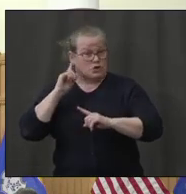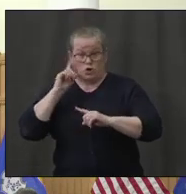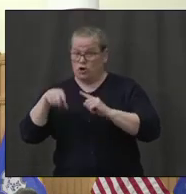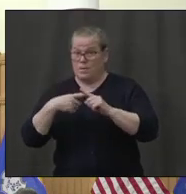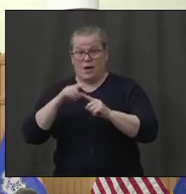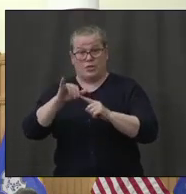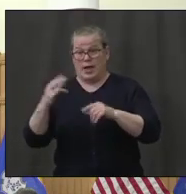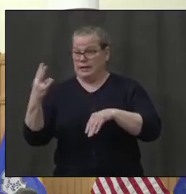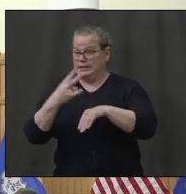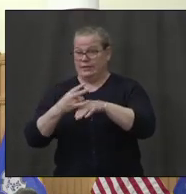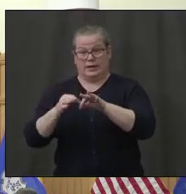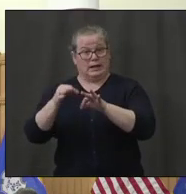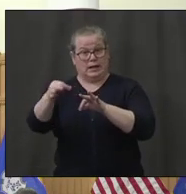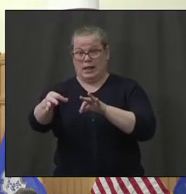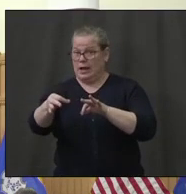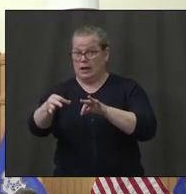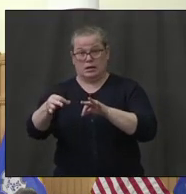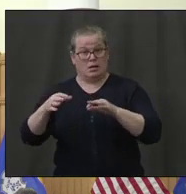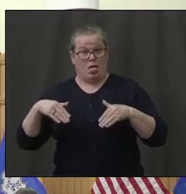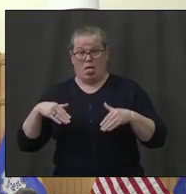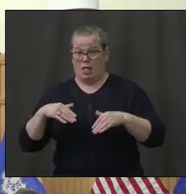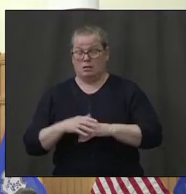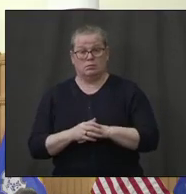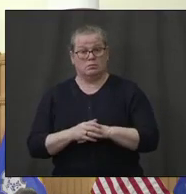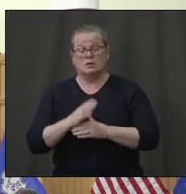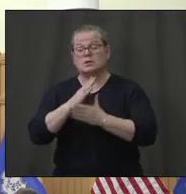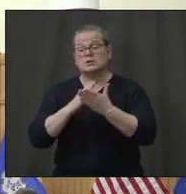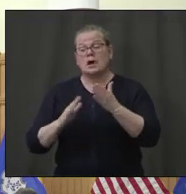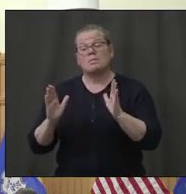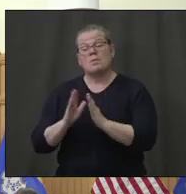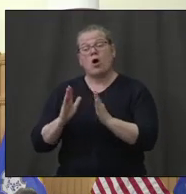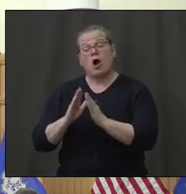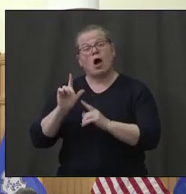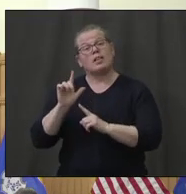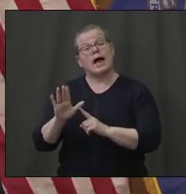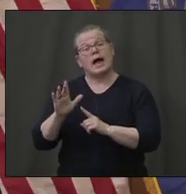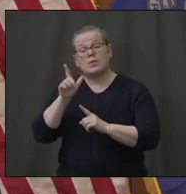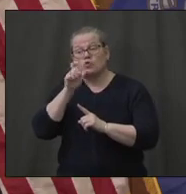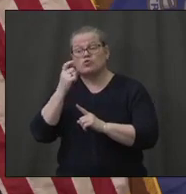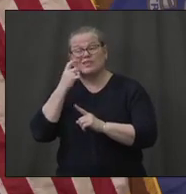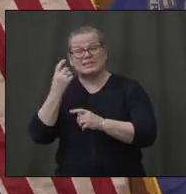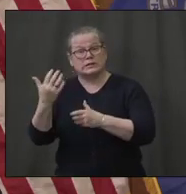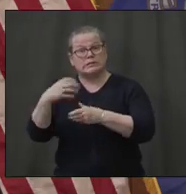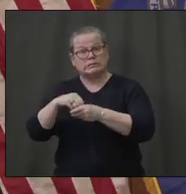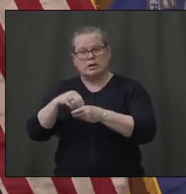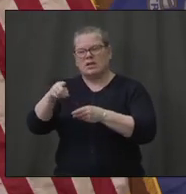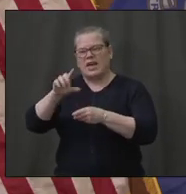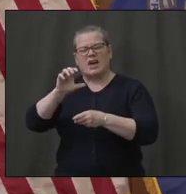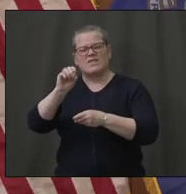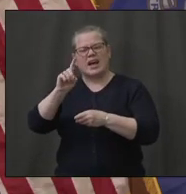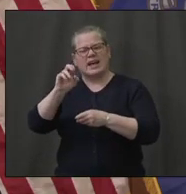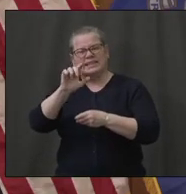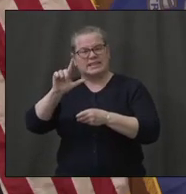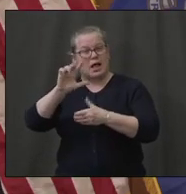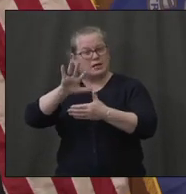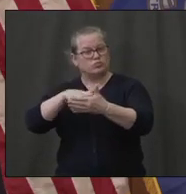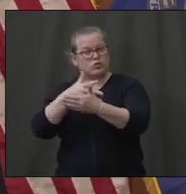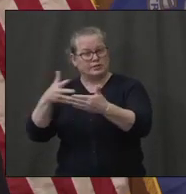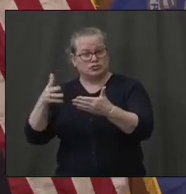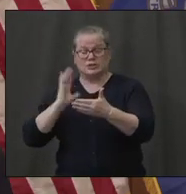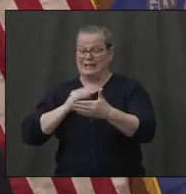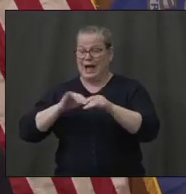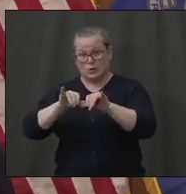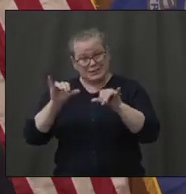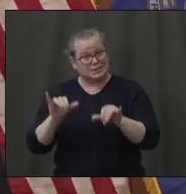delay. Some of our, the smaller laboratories that have recently come on board are sending us Excel spreadsheets, which we upload into our